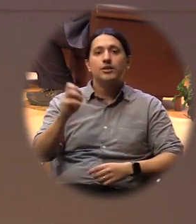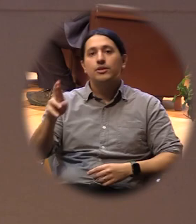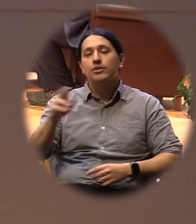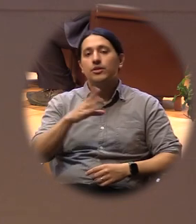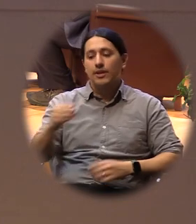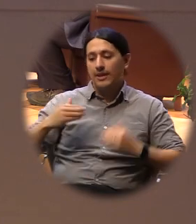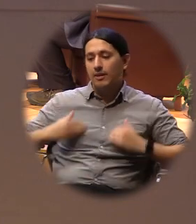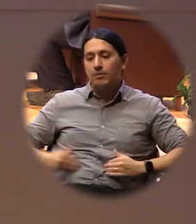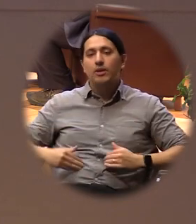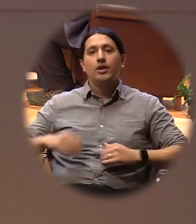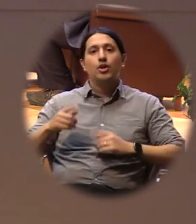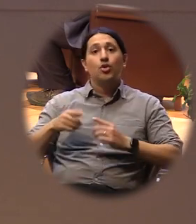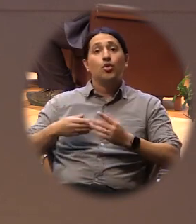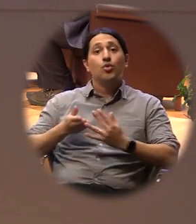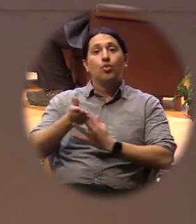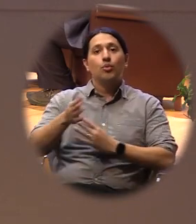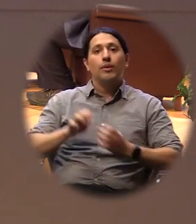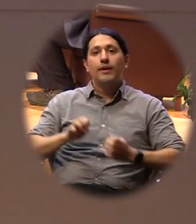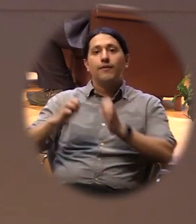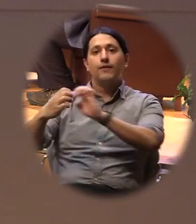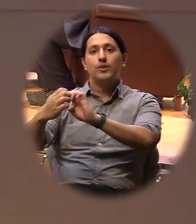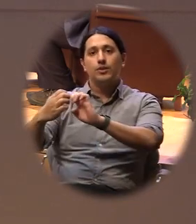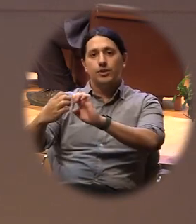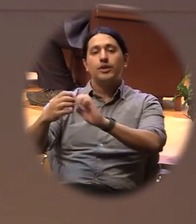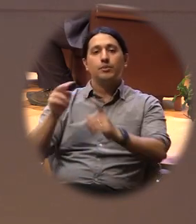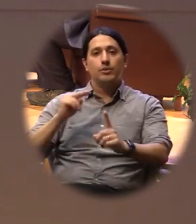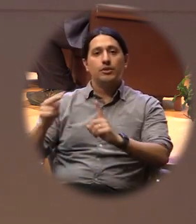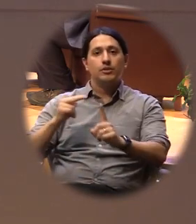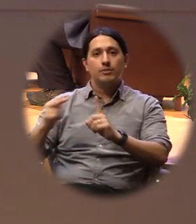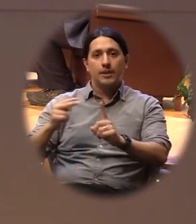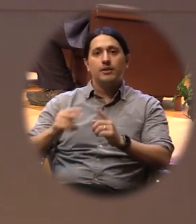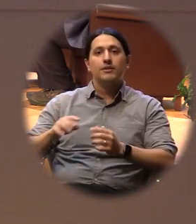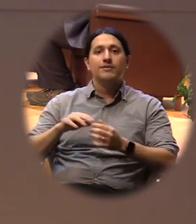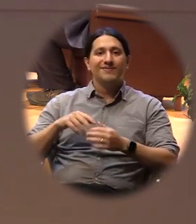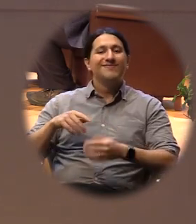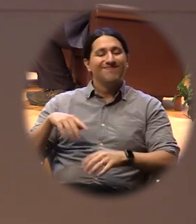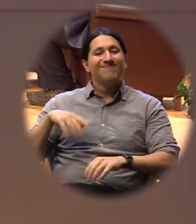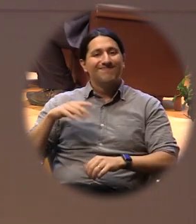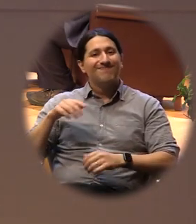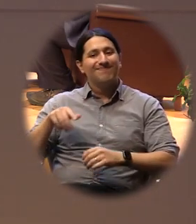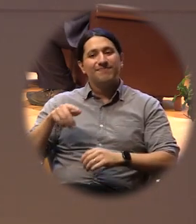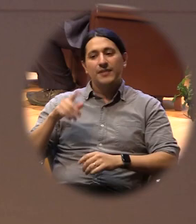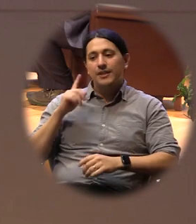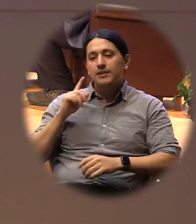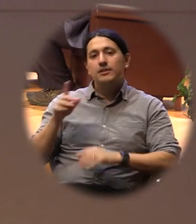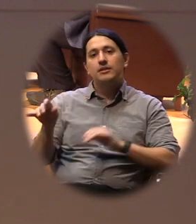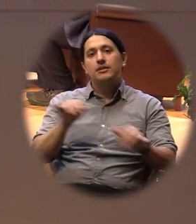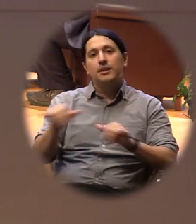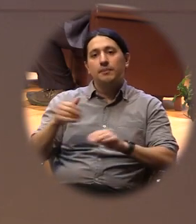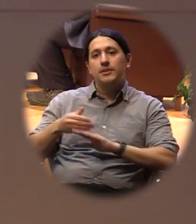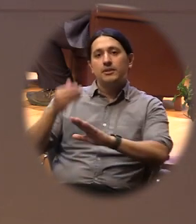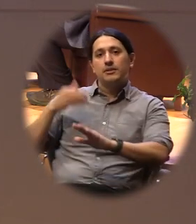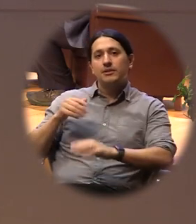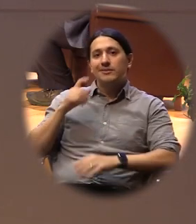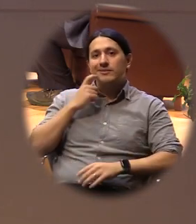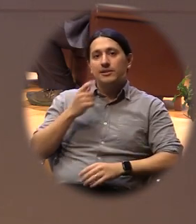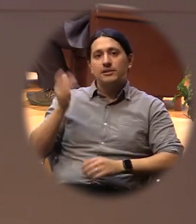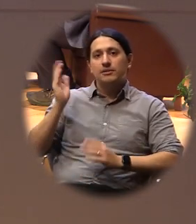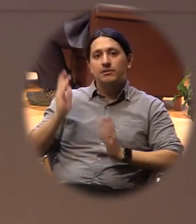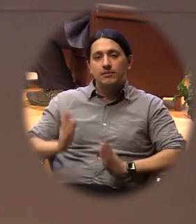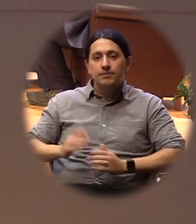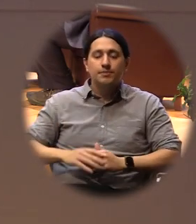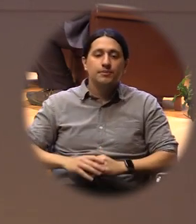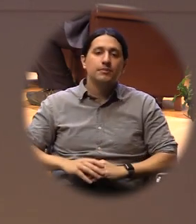perspective. And this is very connected to some things that Anne just said, because when I stumbled into the world of evolutionary